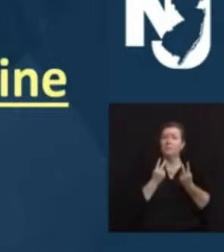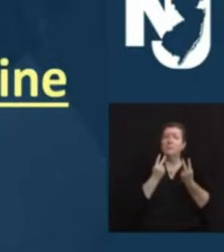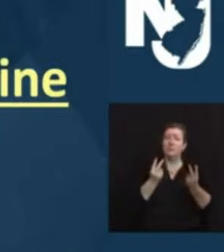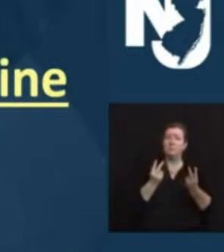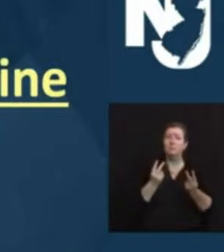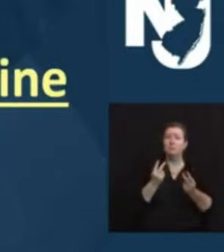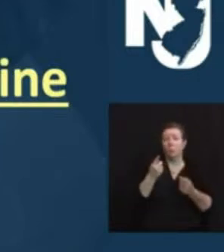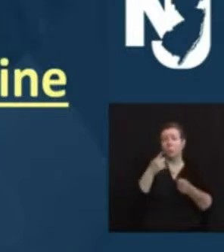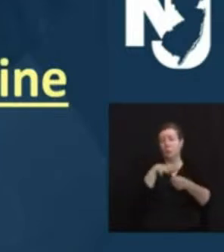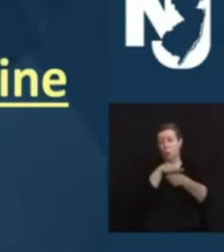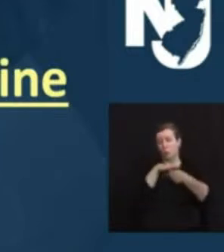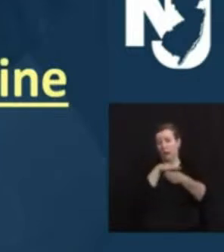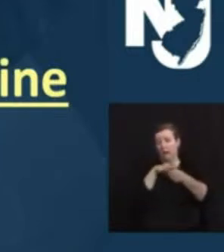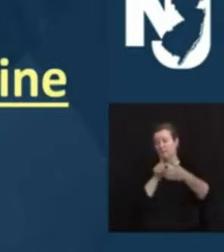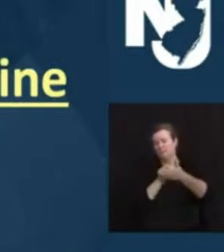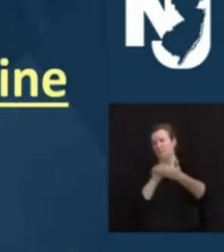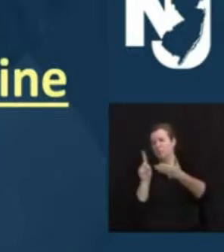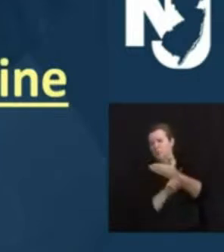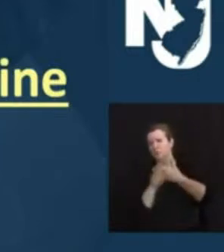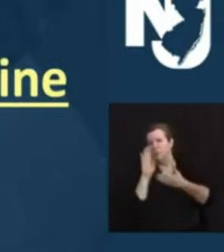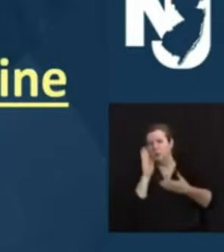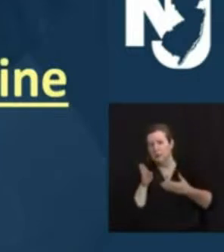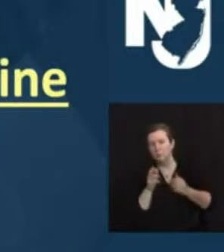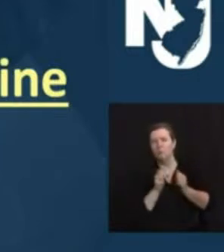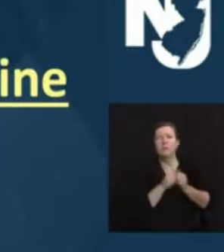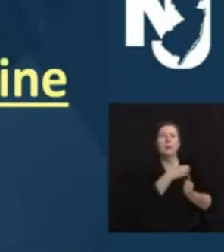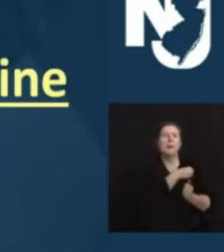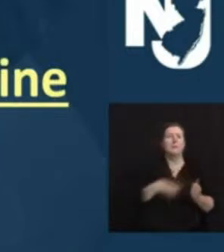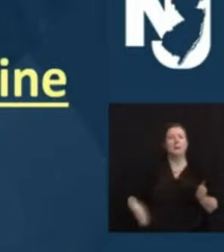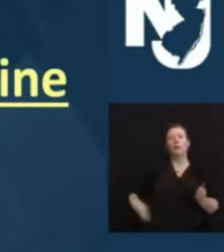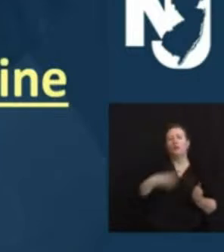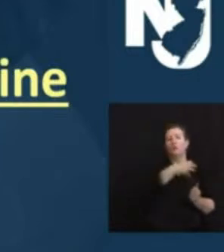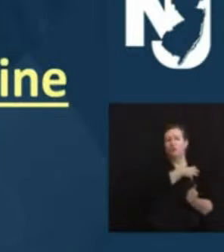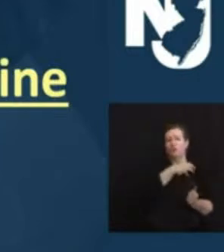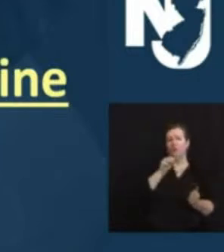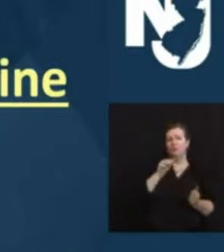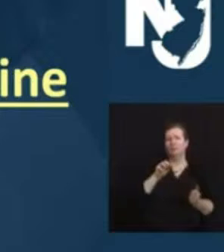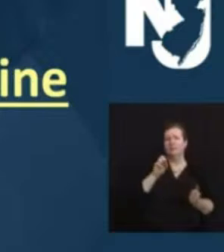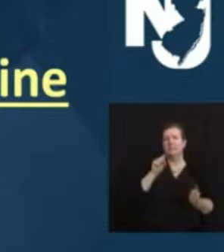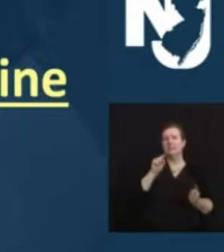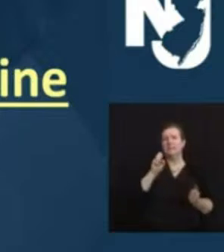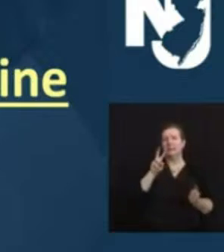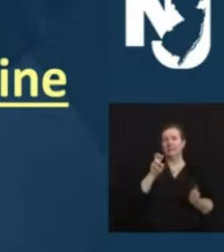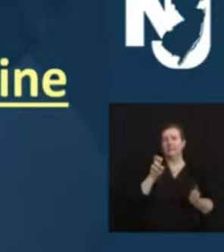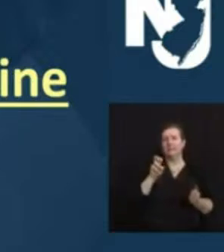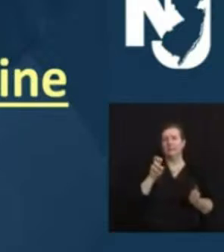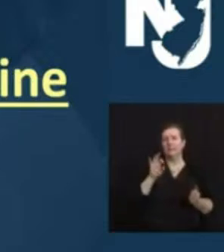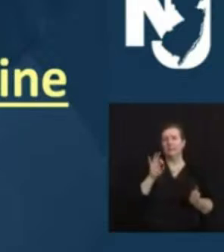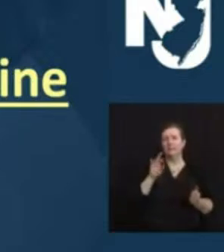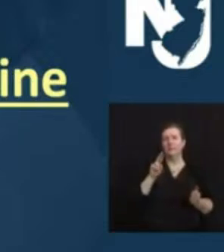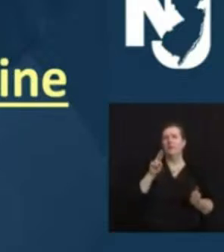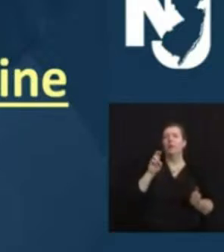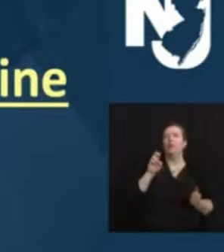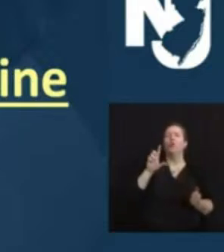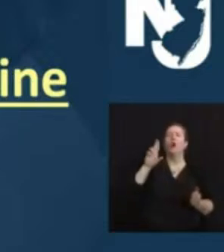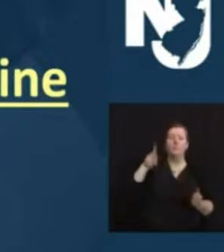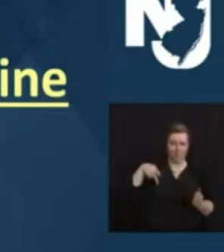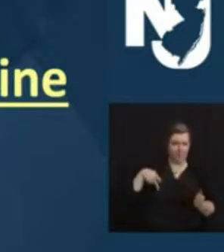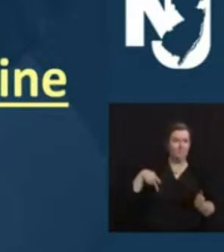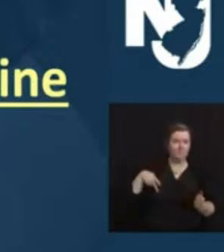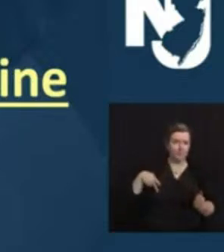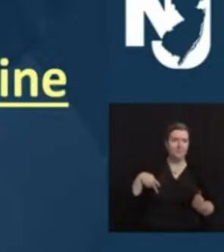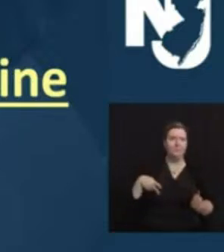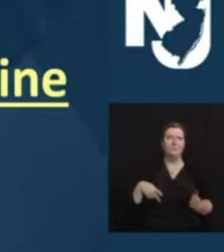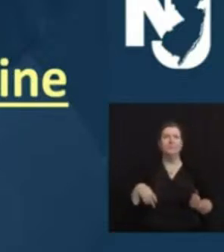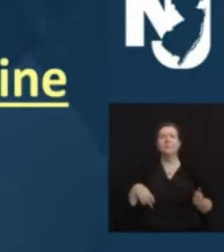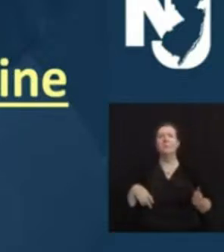when I travel with Mayor Steve Fulop to the Greenpoint neighborhood of Jersey City in the Mary McLeod Bethune Life Center, a place